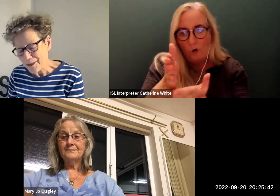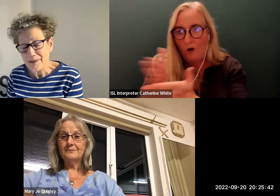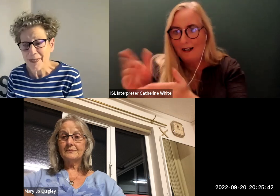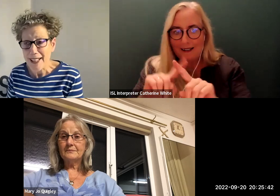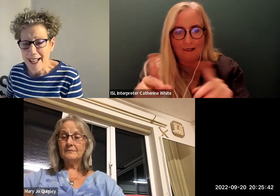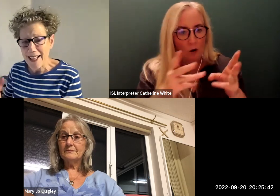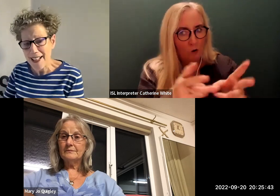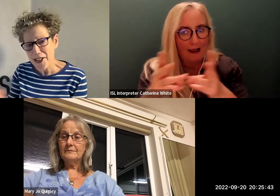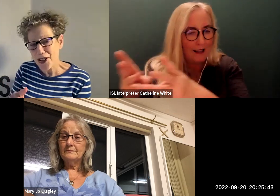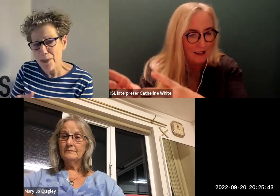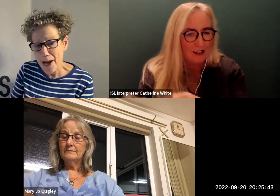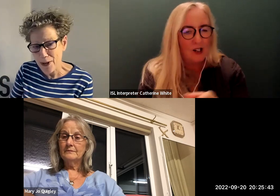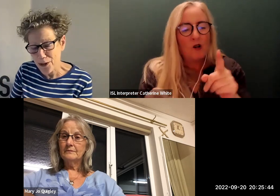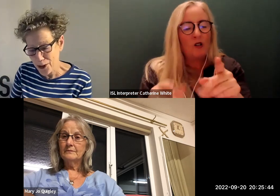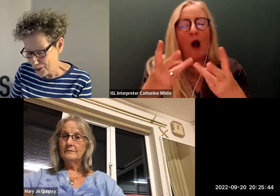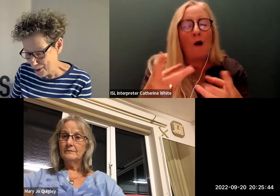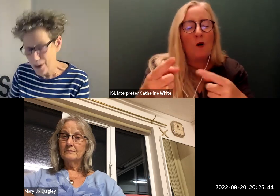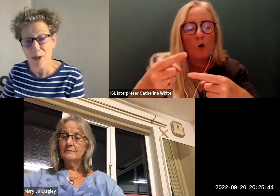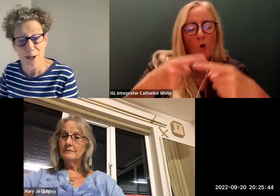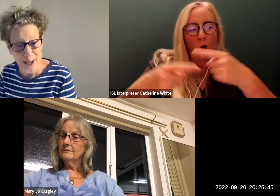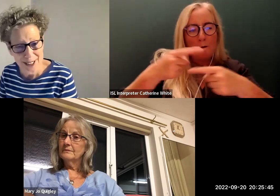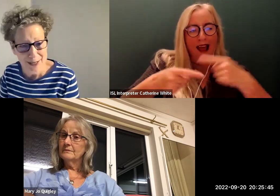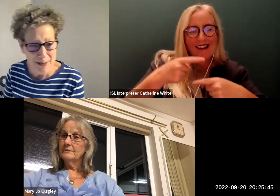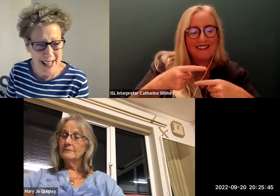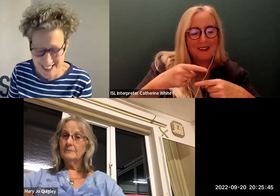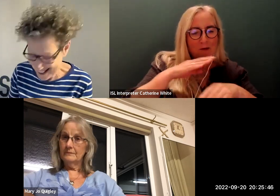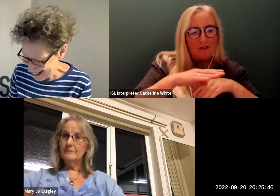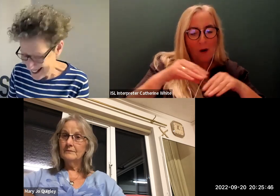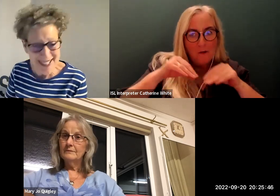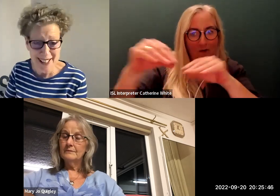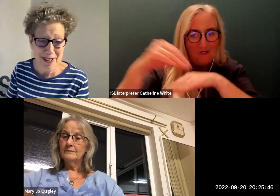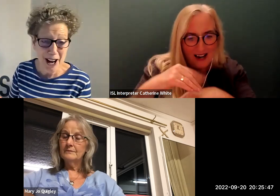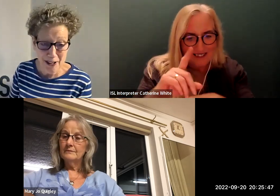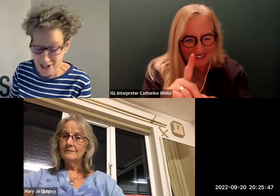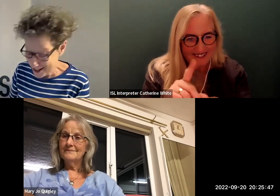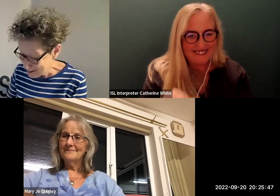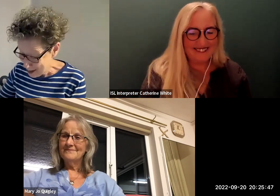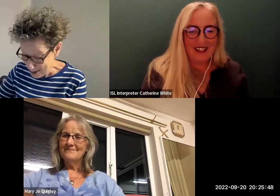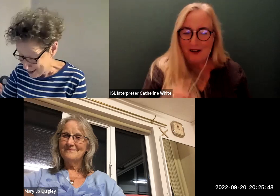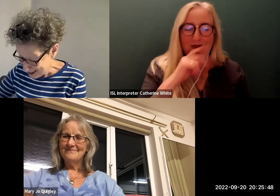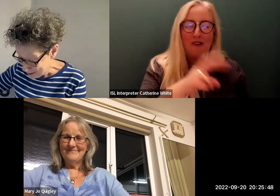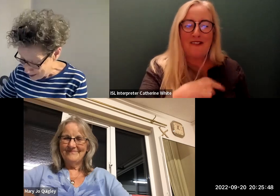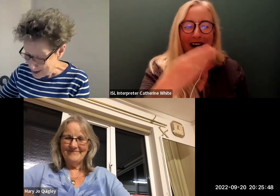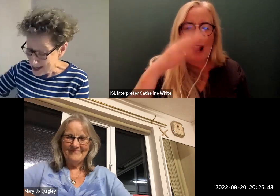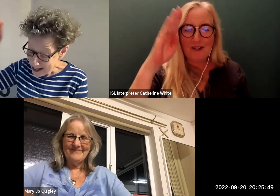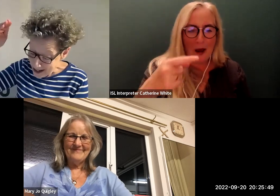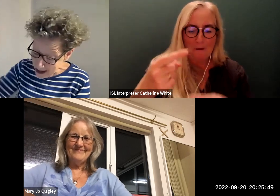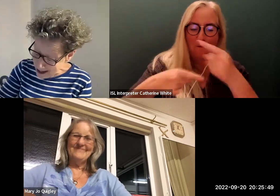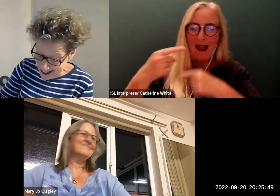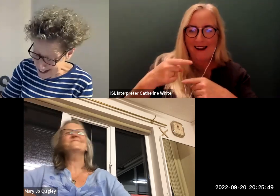were, I'd like to just go back before we move on, if that makes Mm-hmm. sense. That's a real Irishism, going backwards to come